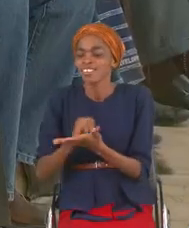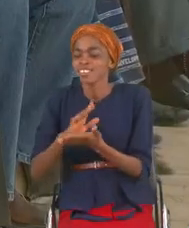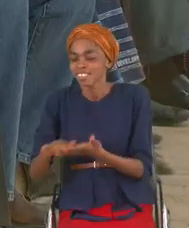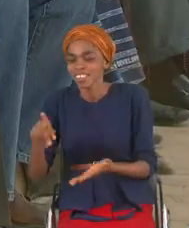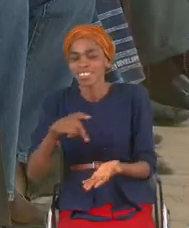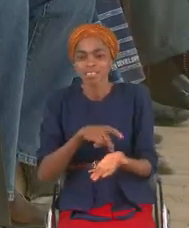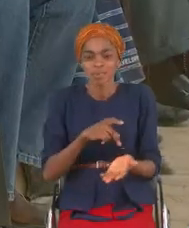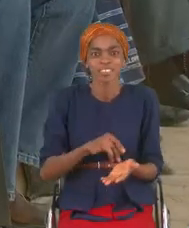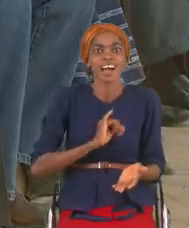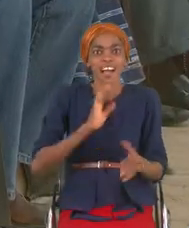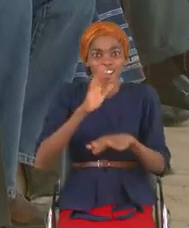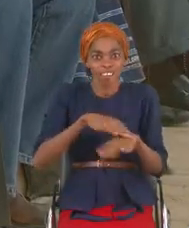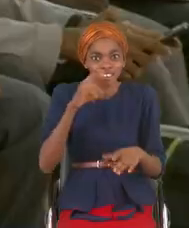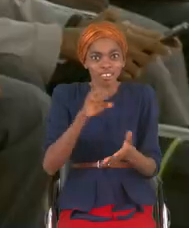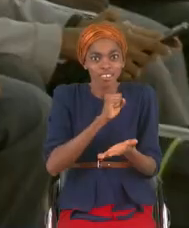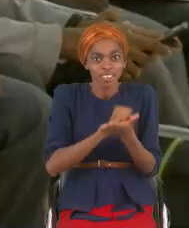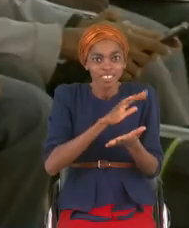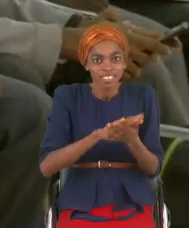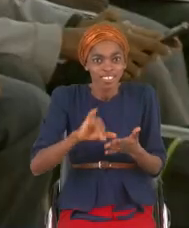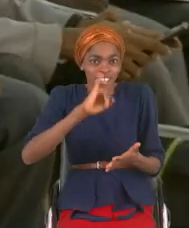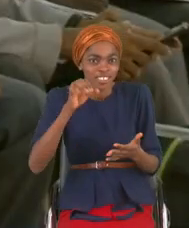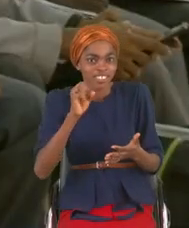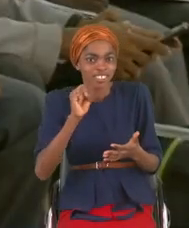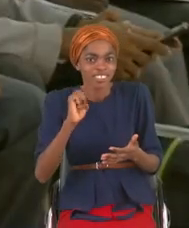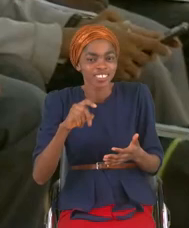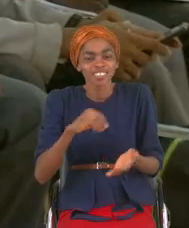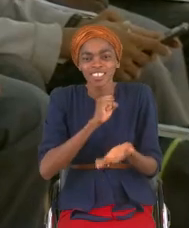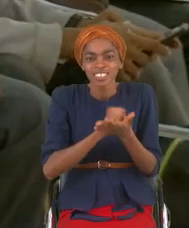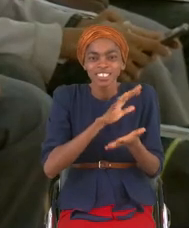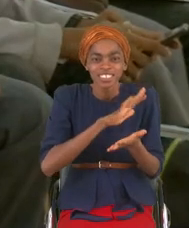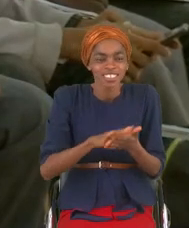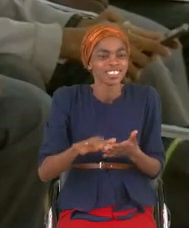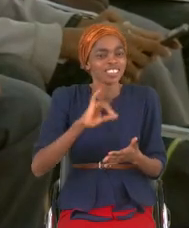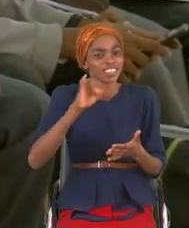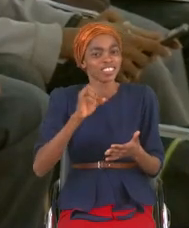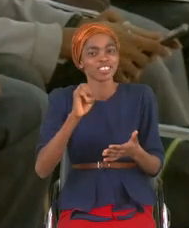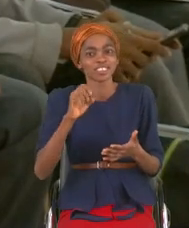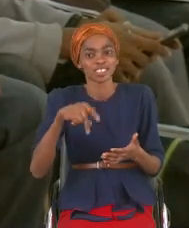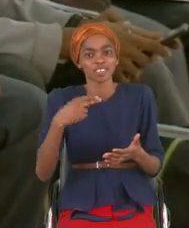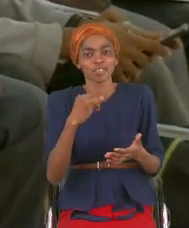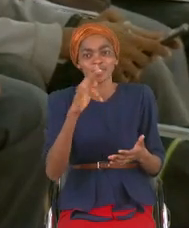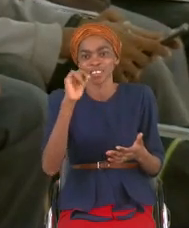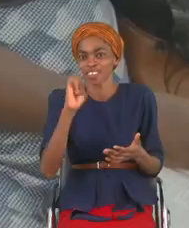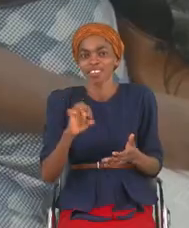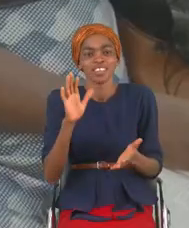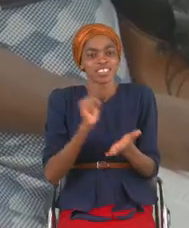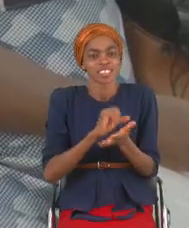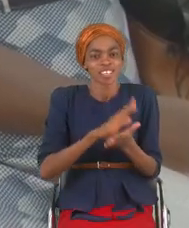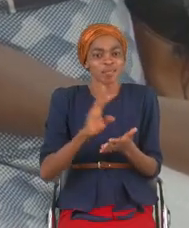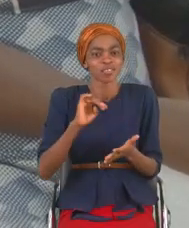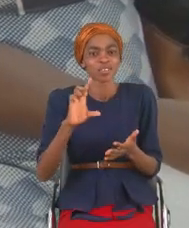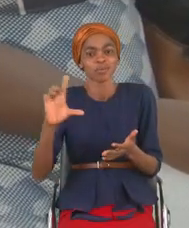call sage joseph sage joseph sage william